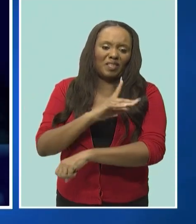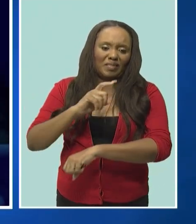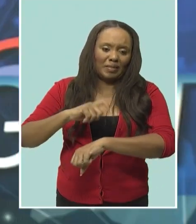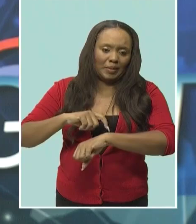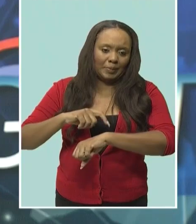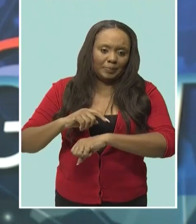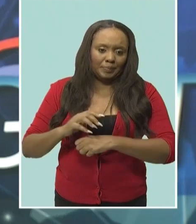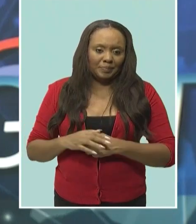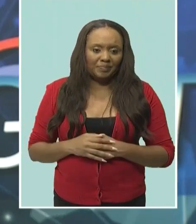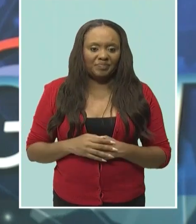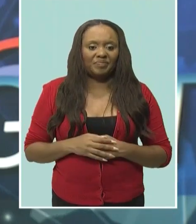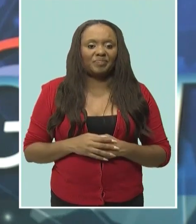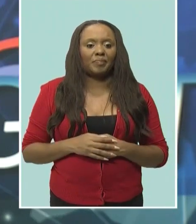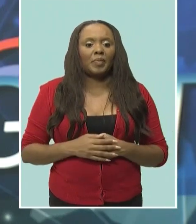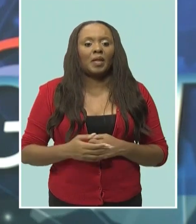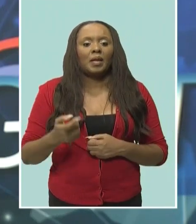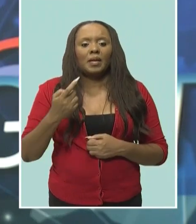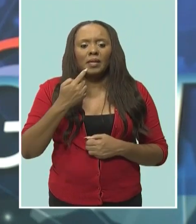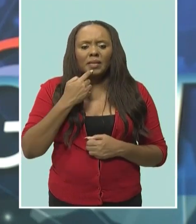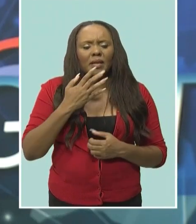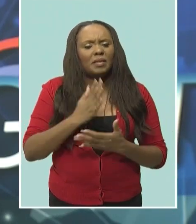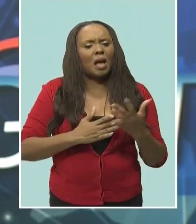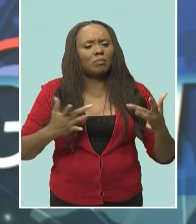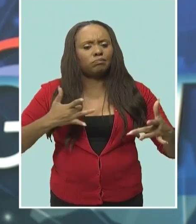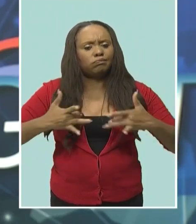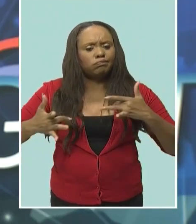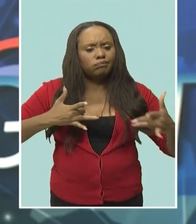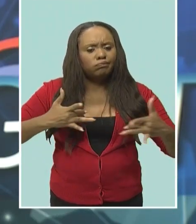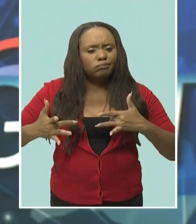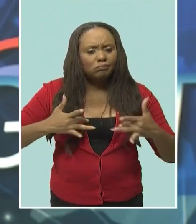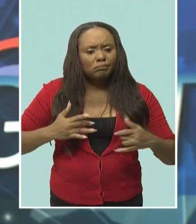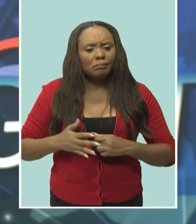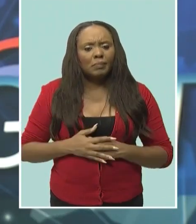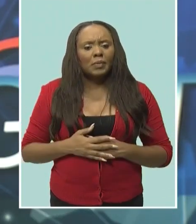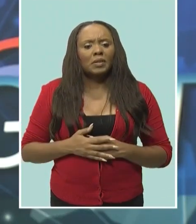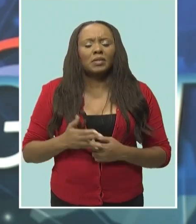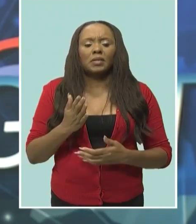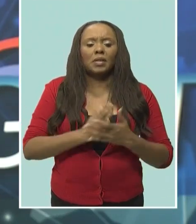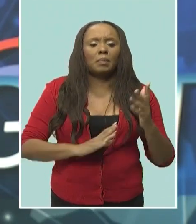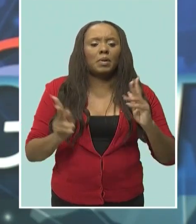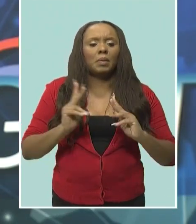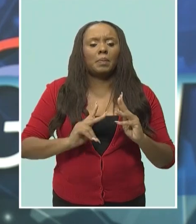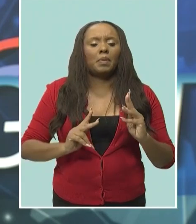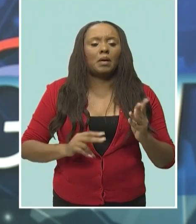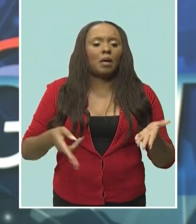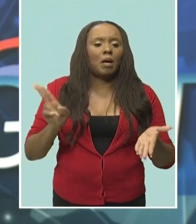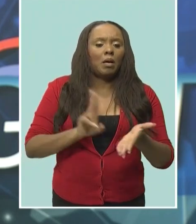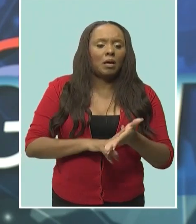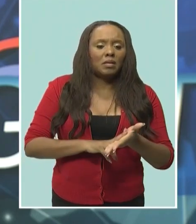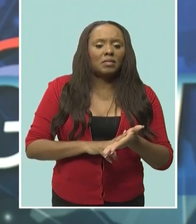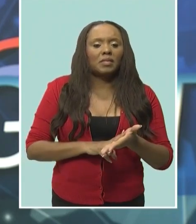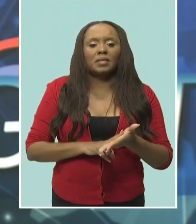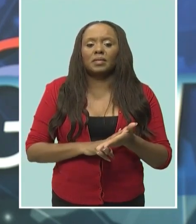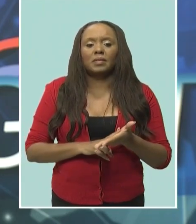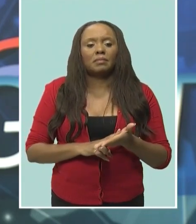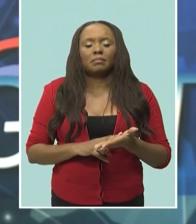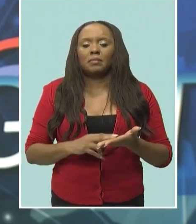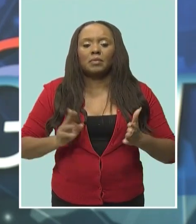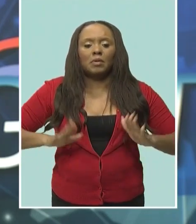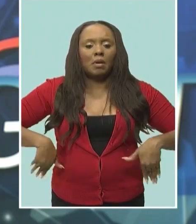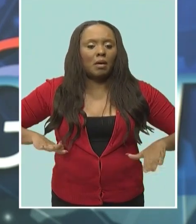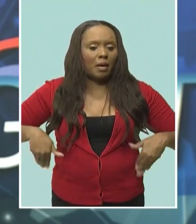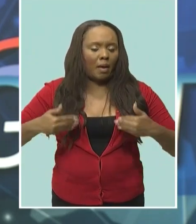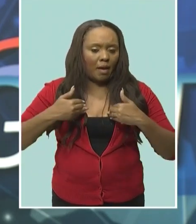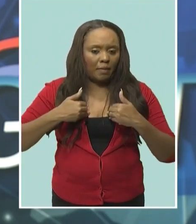Service. Mr. Green also pointed out the main areas of concern for the union at this time. They include contracts being given to public